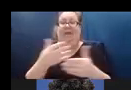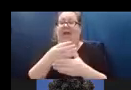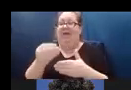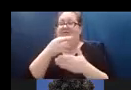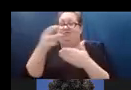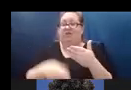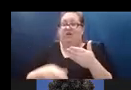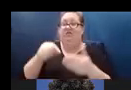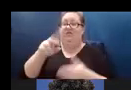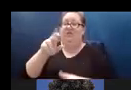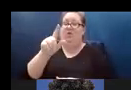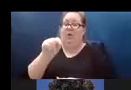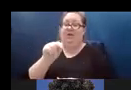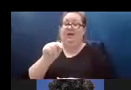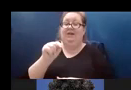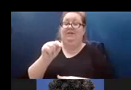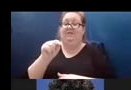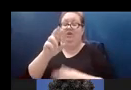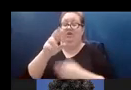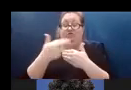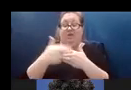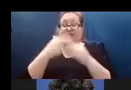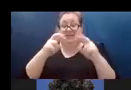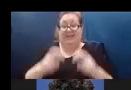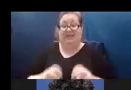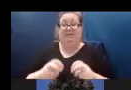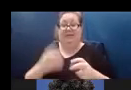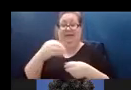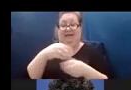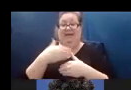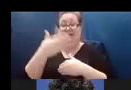assessment back to you in our next meeting.